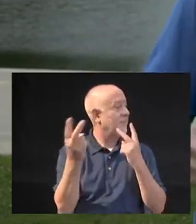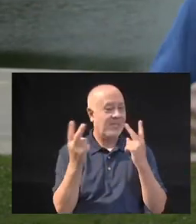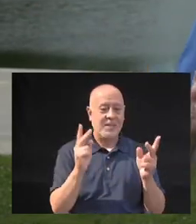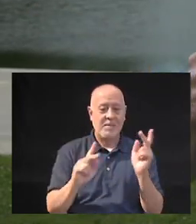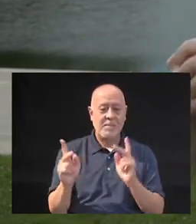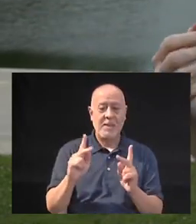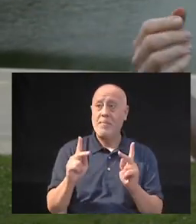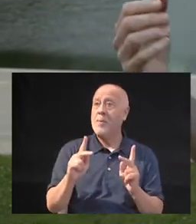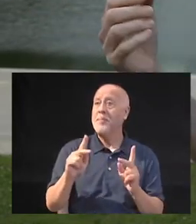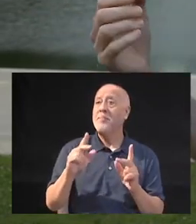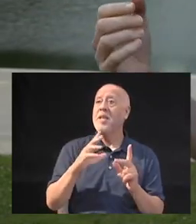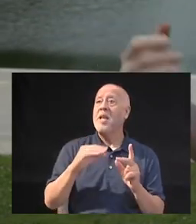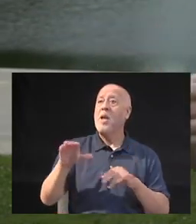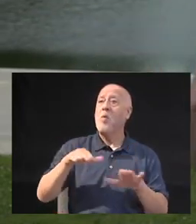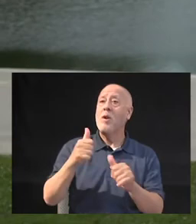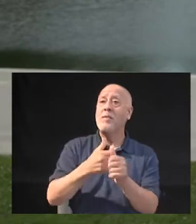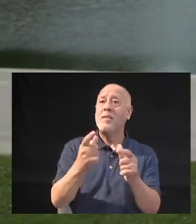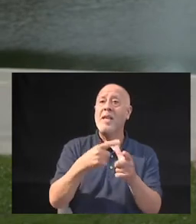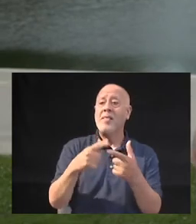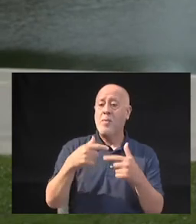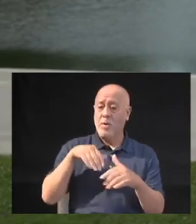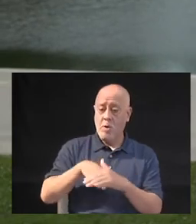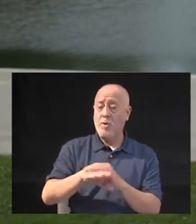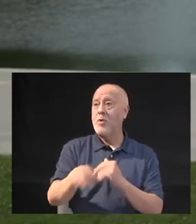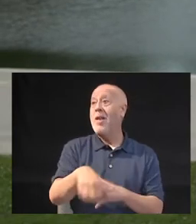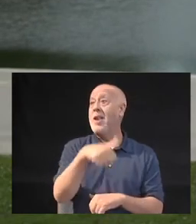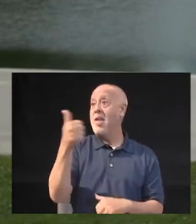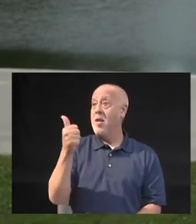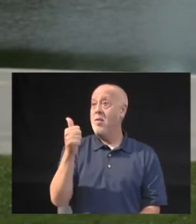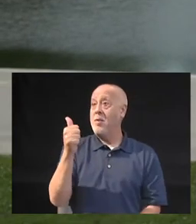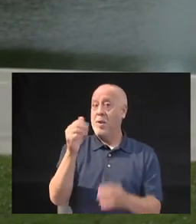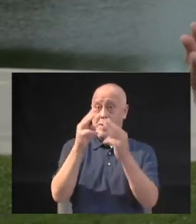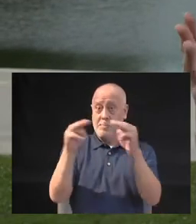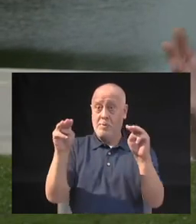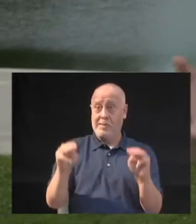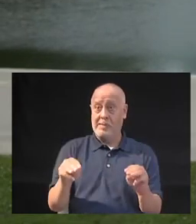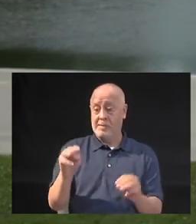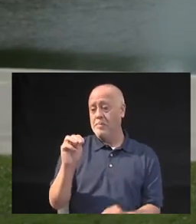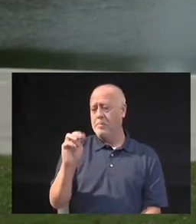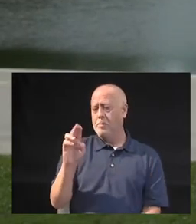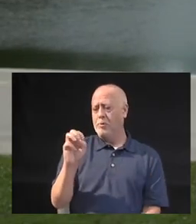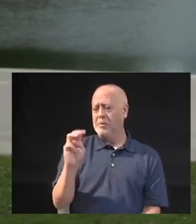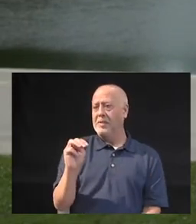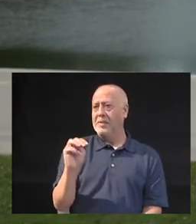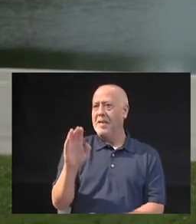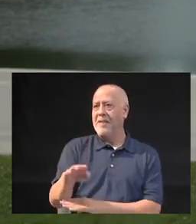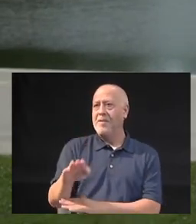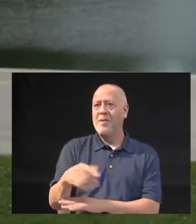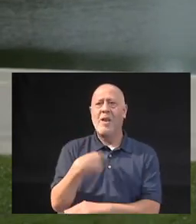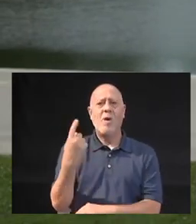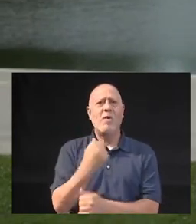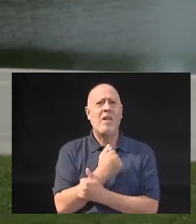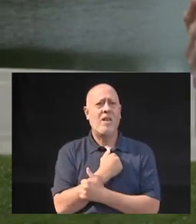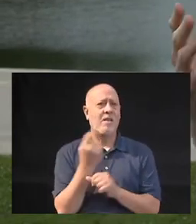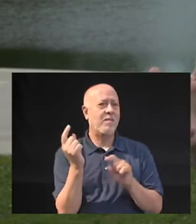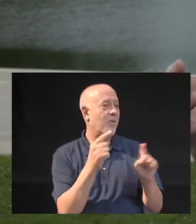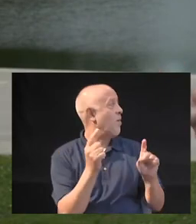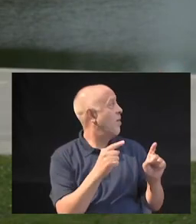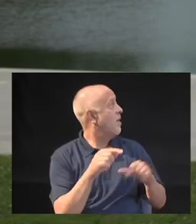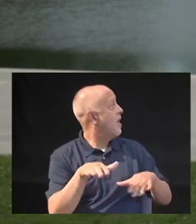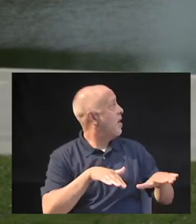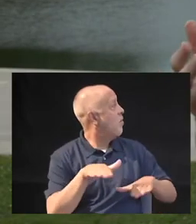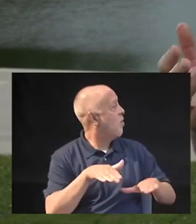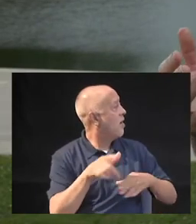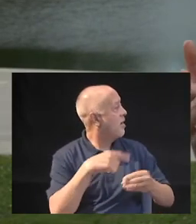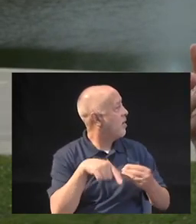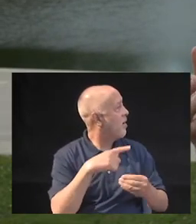everything, and then we'd go into another museum in the afternoon. And it was just a great day. I've always loved coming down here and walking